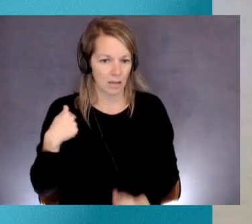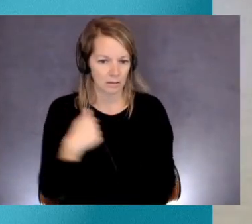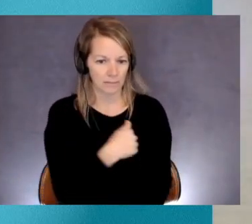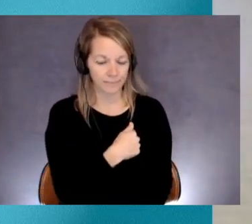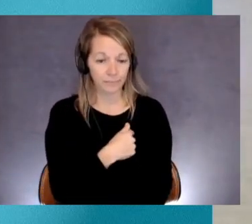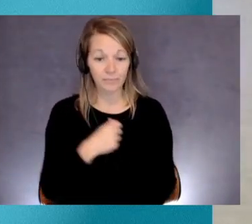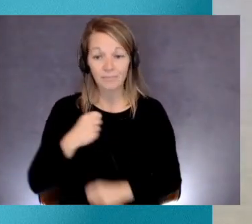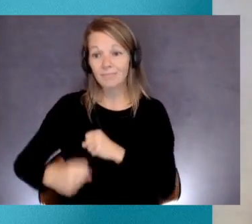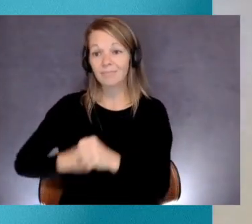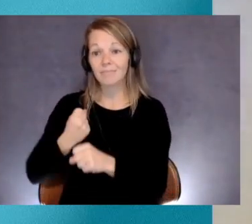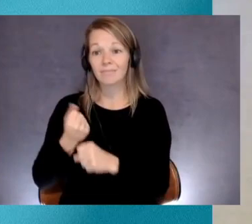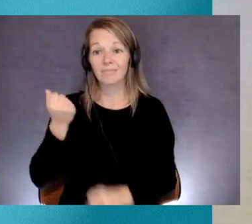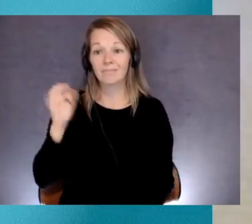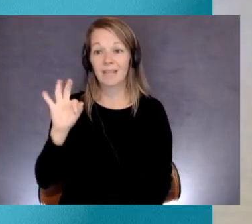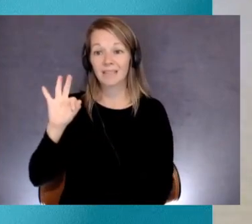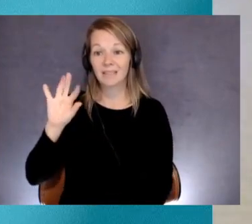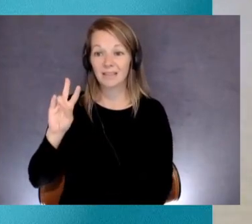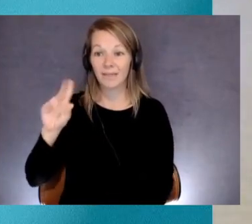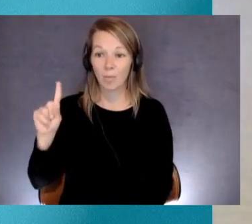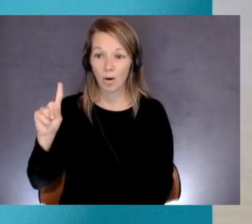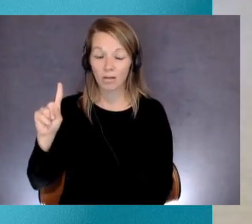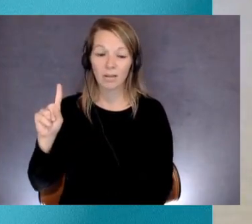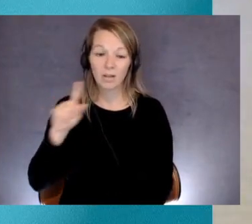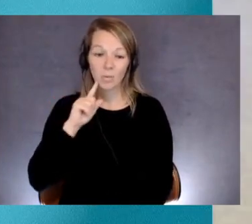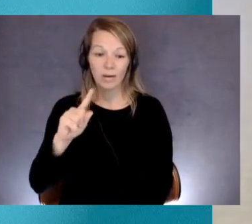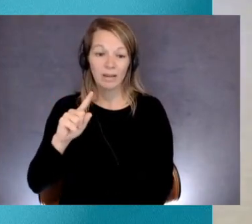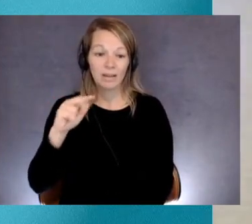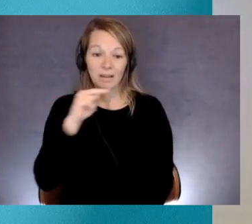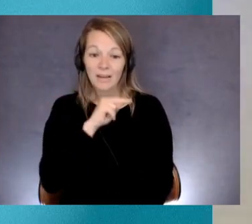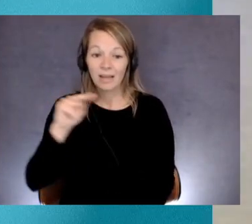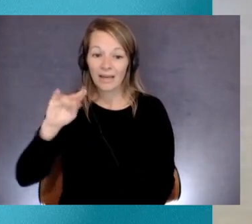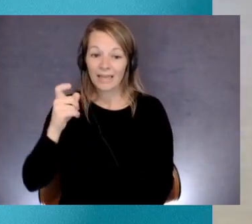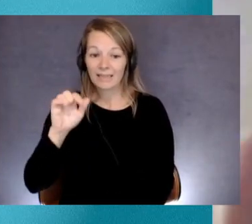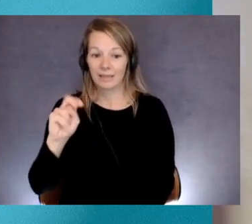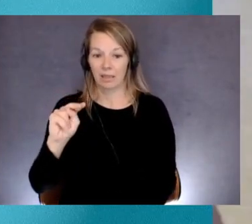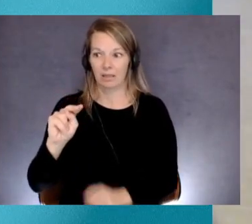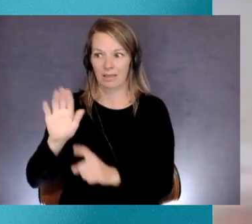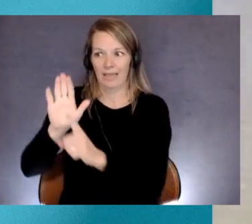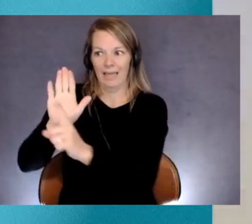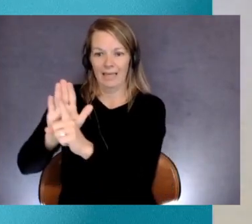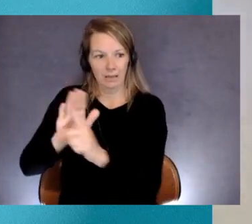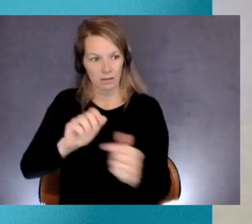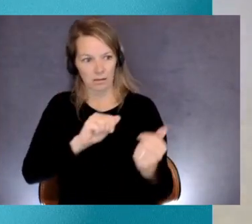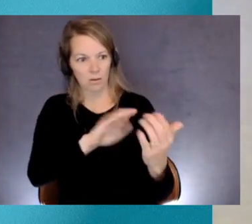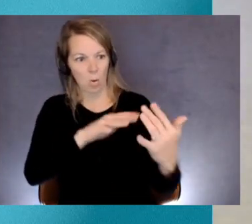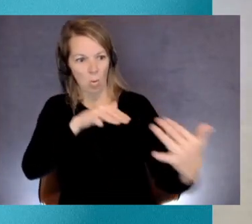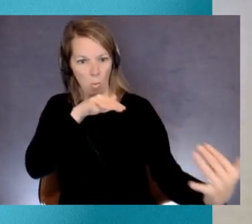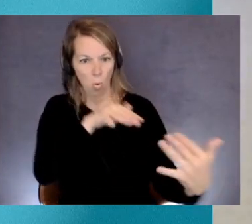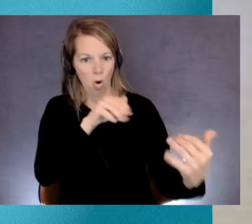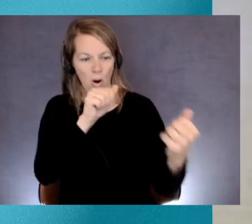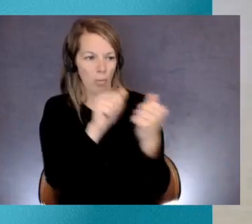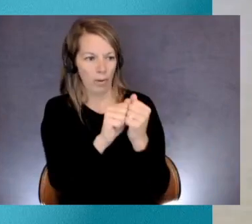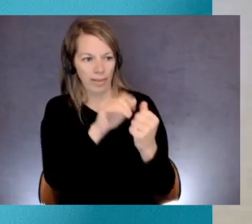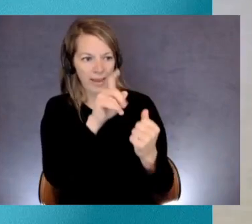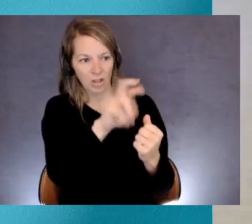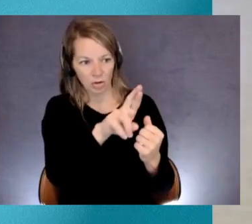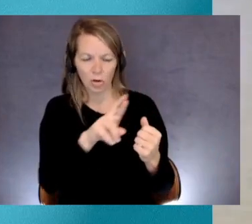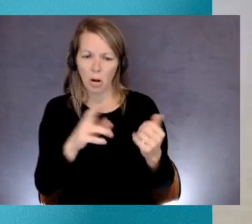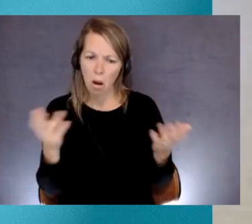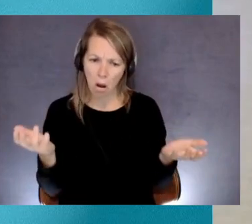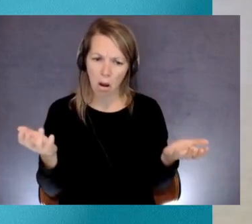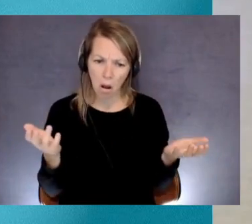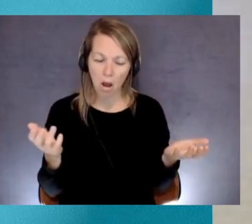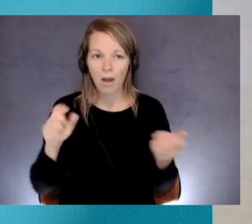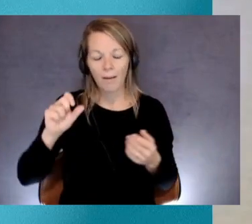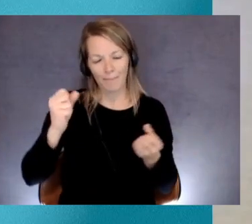1971, I'll take nothing for with Nixon's war on cancer. I will take nothing away. Since 1971, I think they missed their mark. Many of you may know